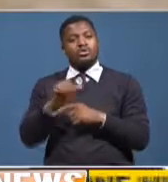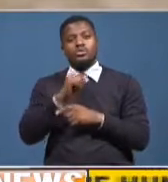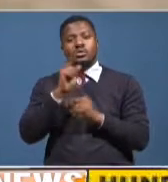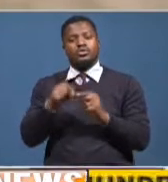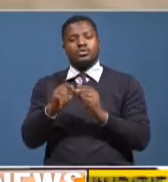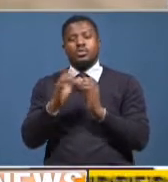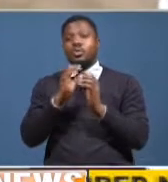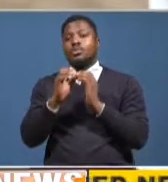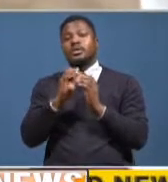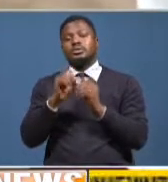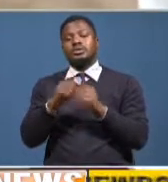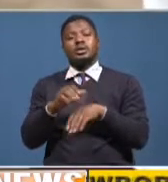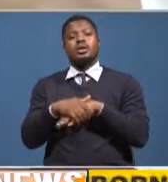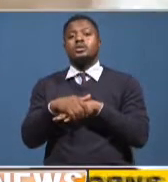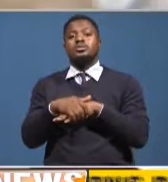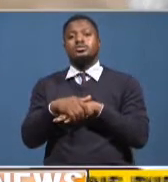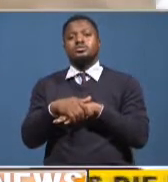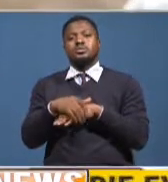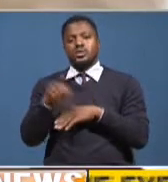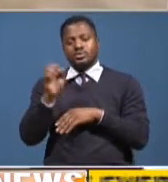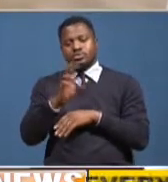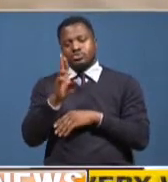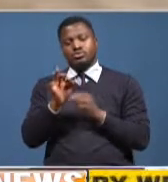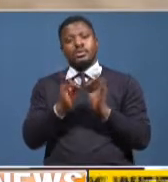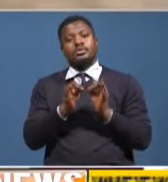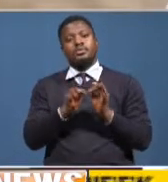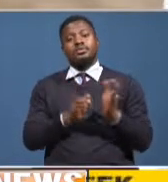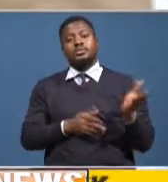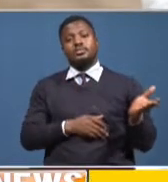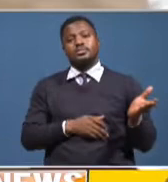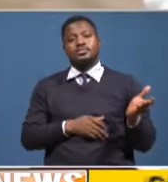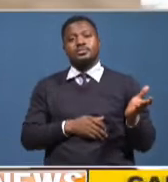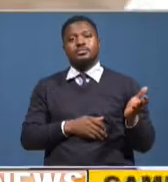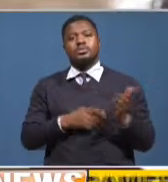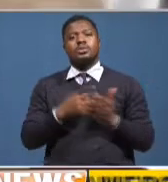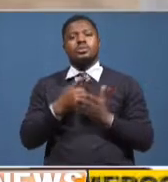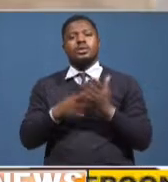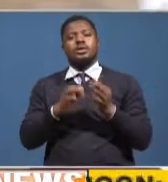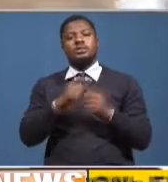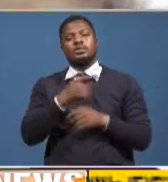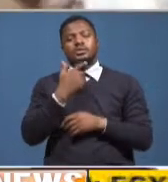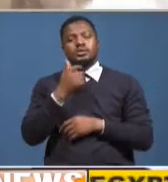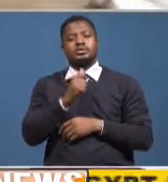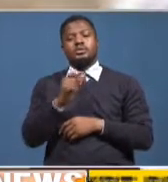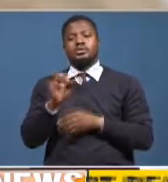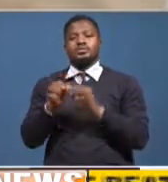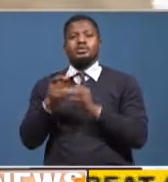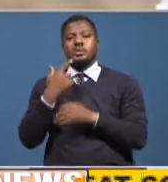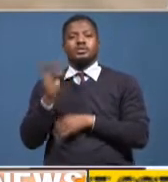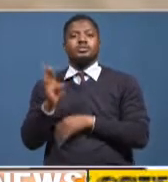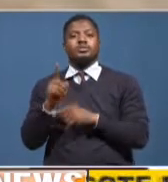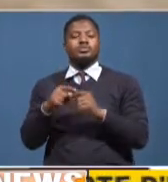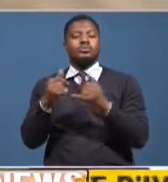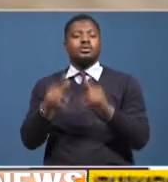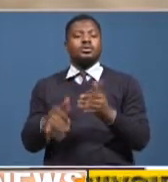even communicate in English. He has to use an interpreter. What if he says A and the interpreter says B to